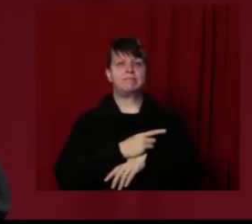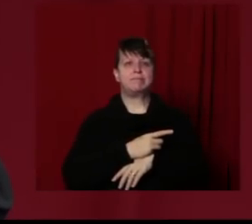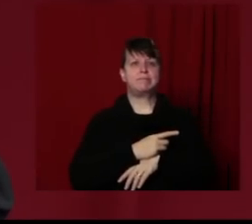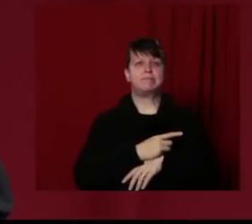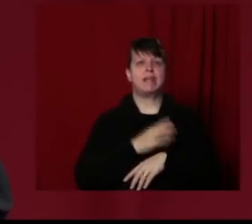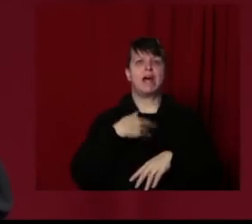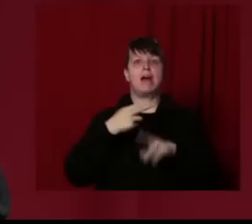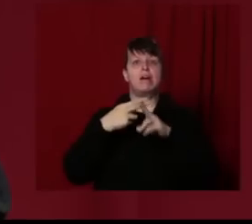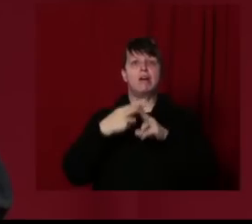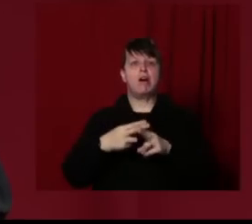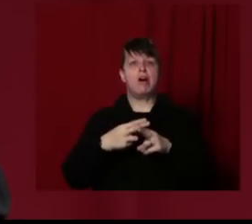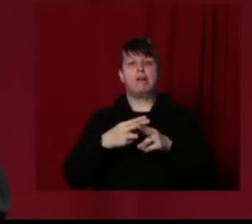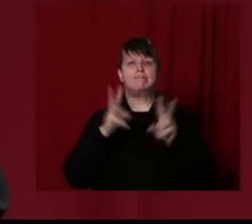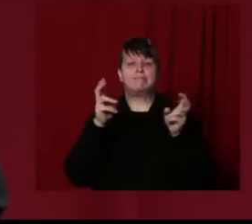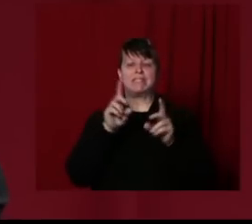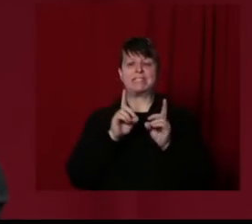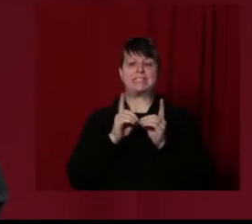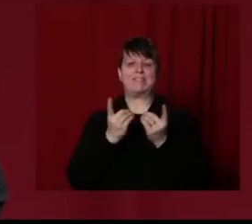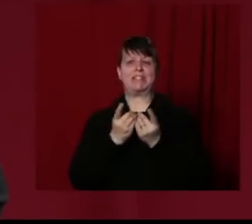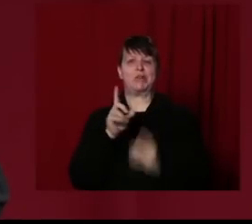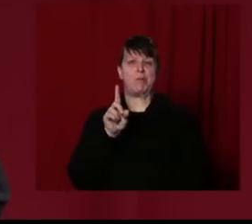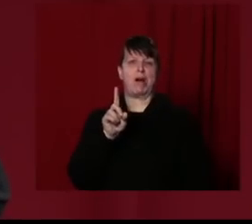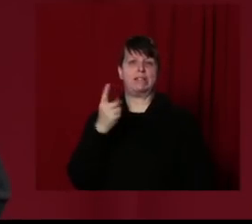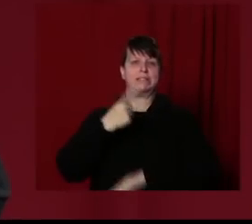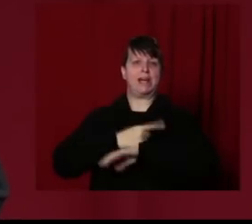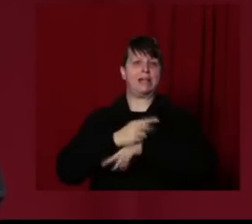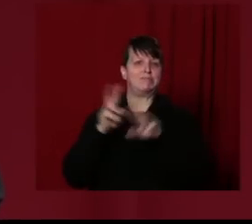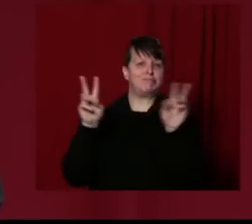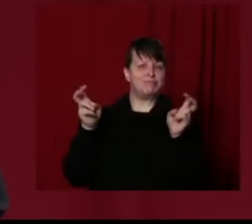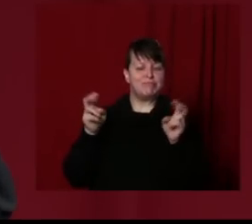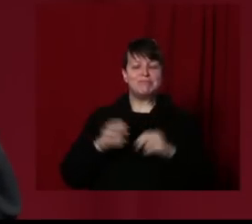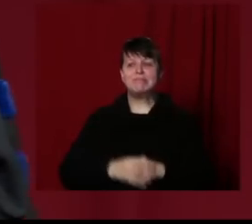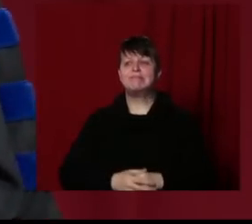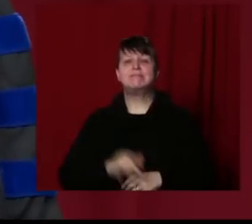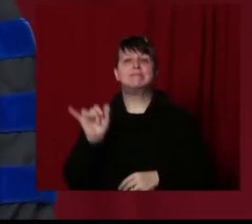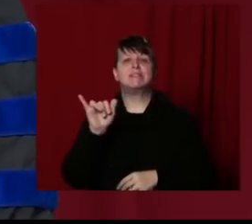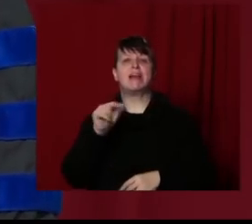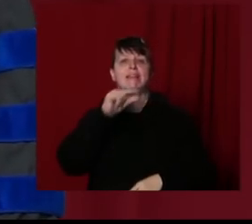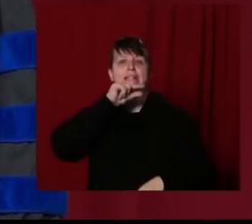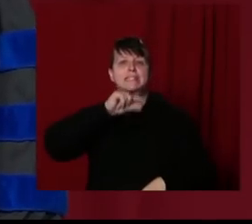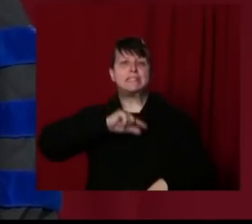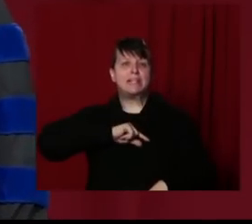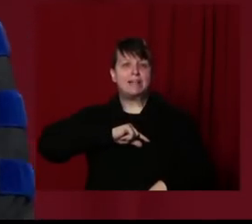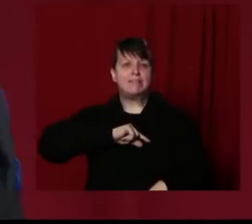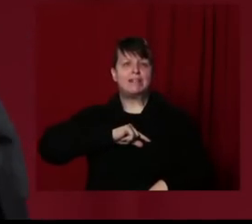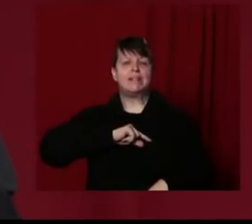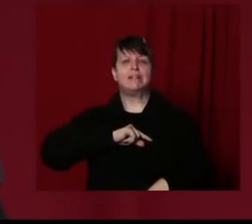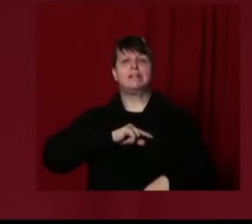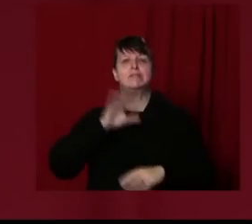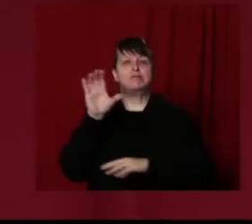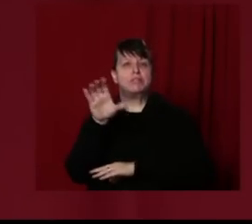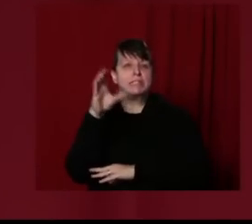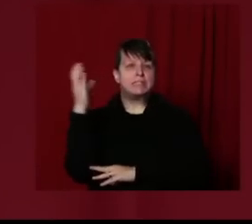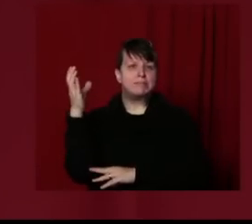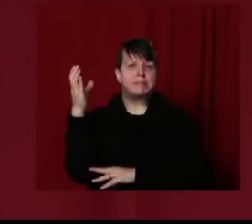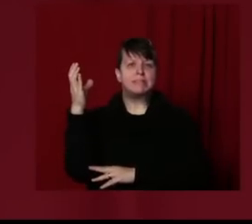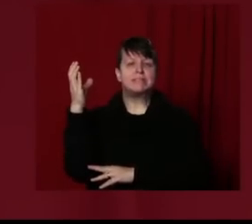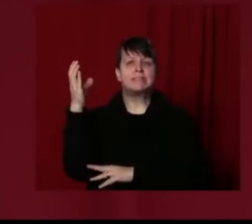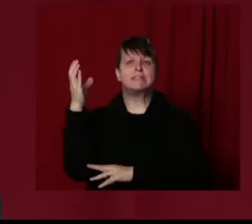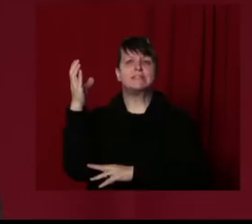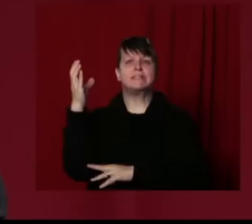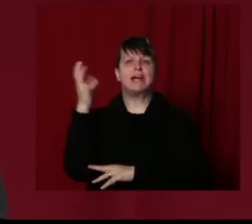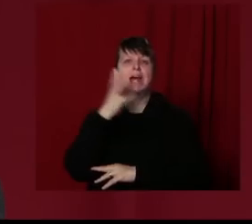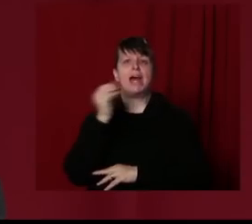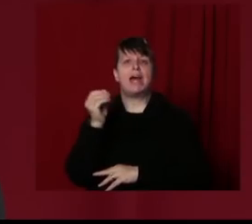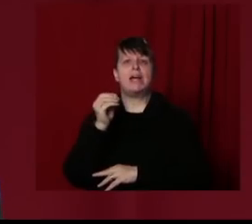call Division I days, like Thanksgiving and Christmas and